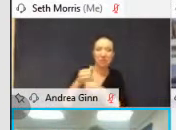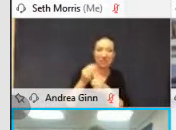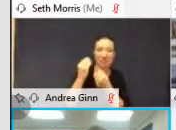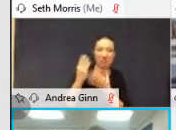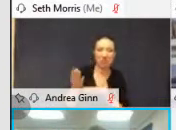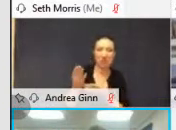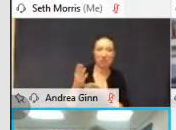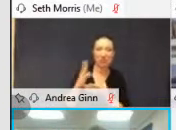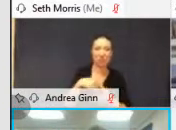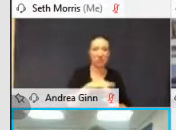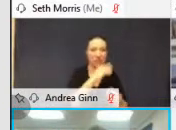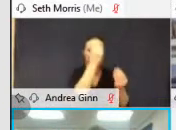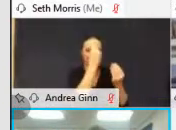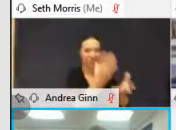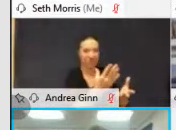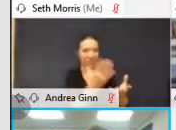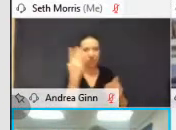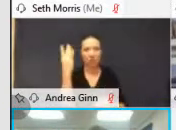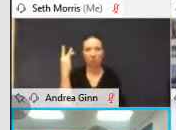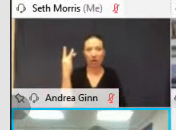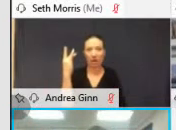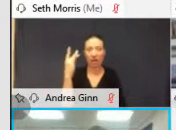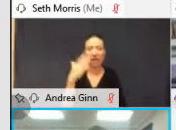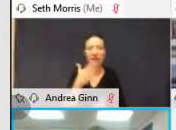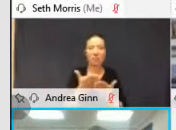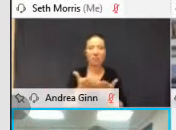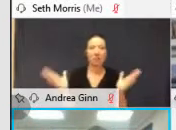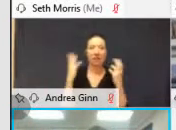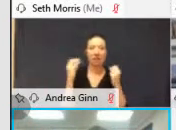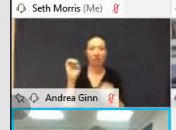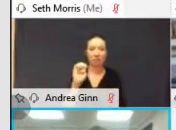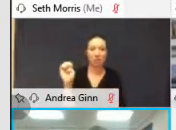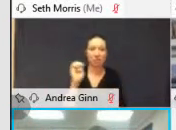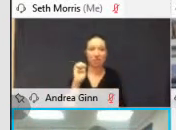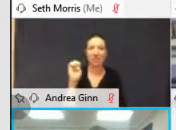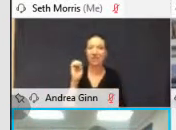has changed so drastically as a result of the public health emergency.